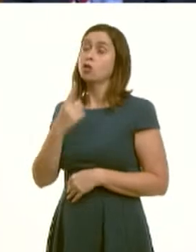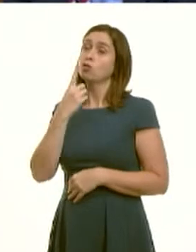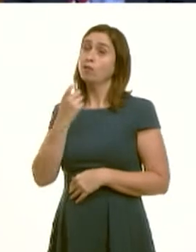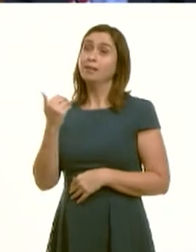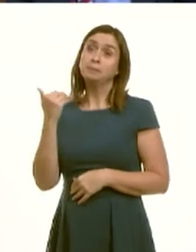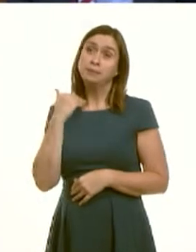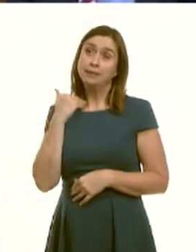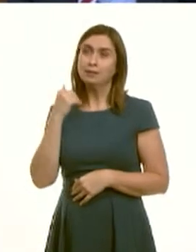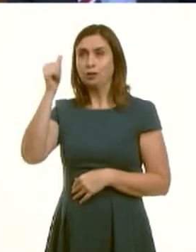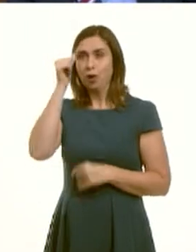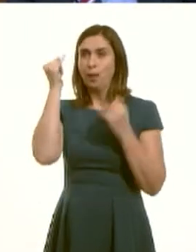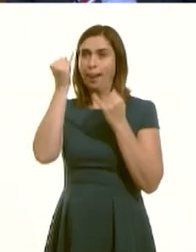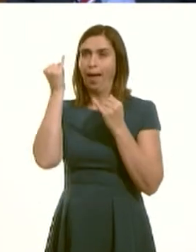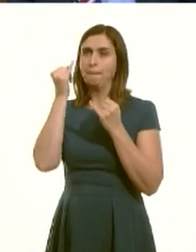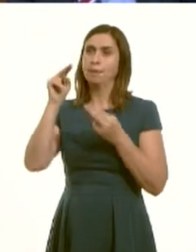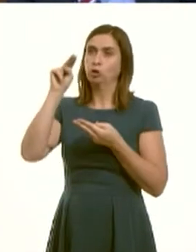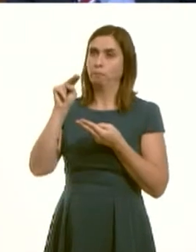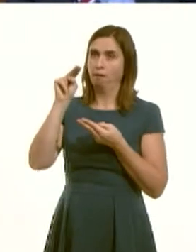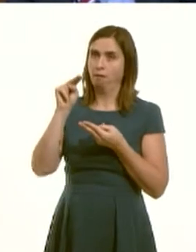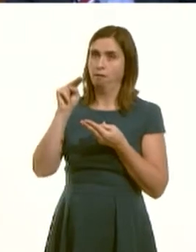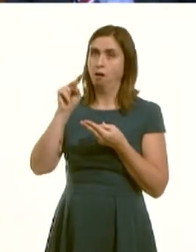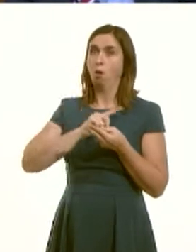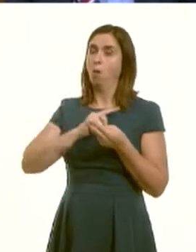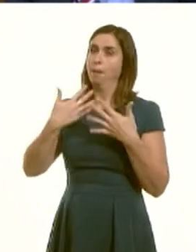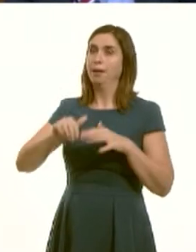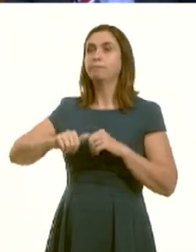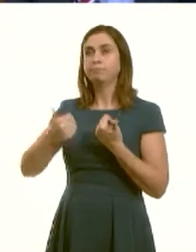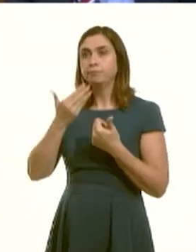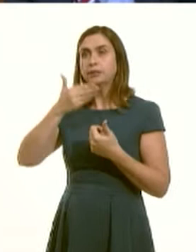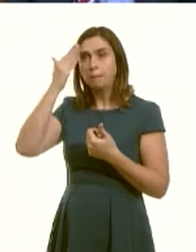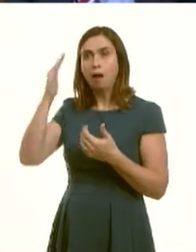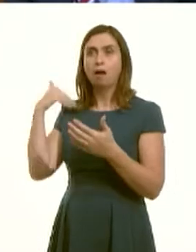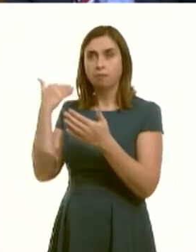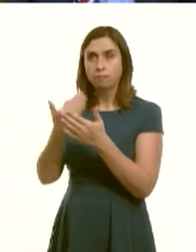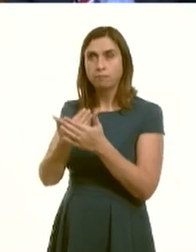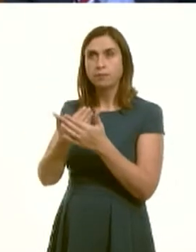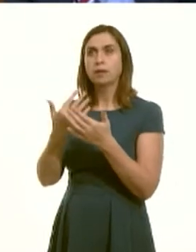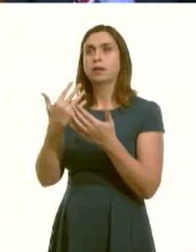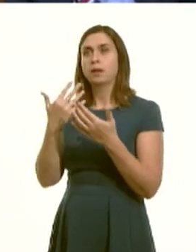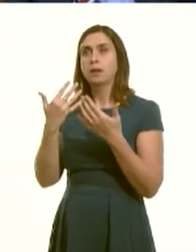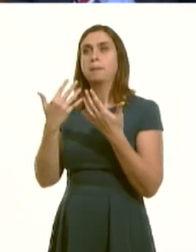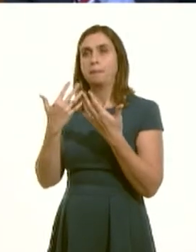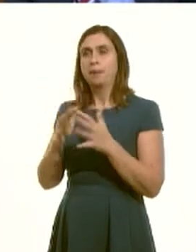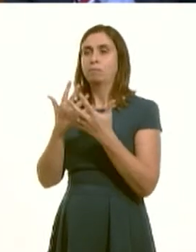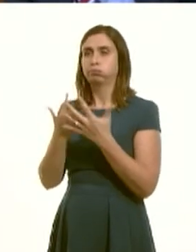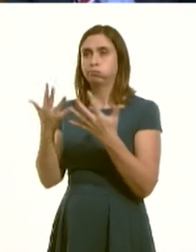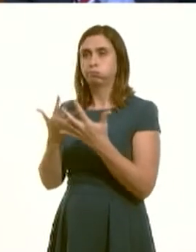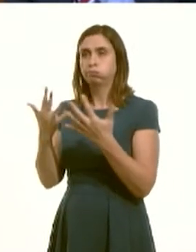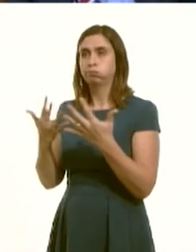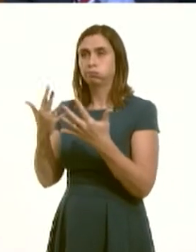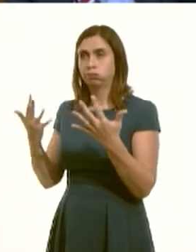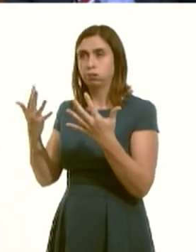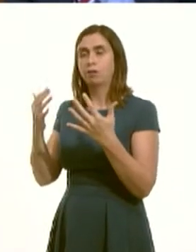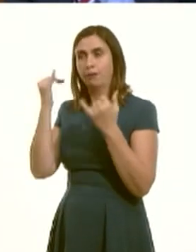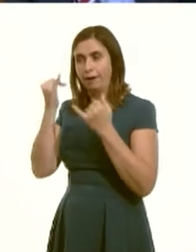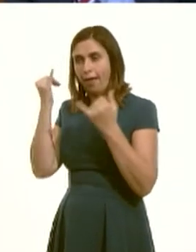of course, we know the price of lamb has dropped recently. That's because it's been a very good summer, and there's been a level of oversupply in the market, together, of course, with the strength of the pound, which